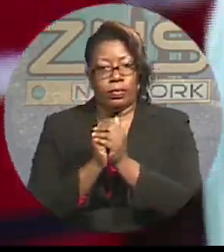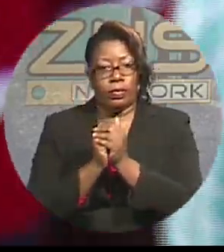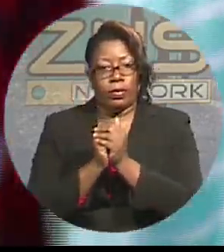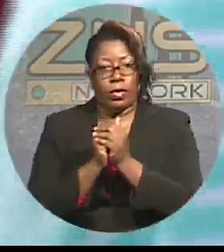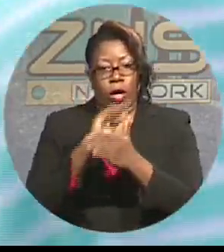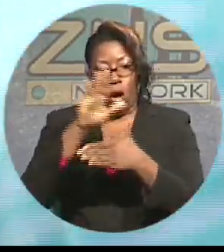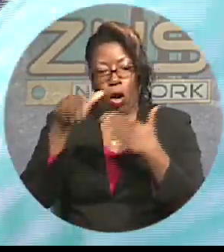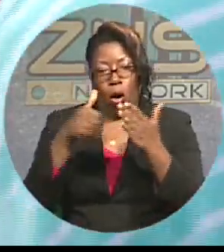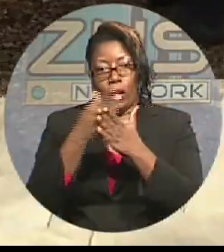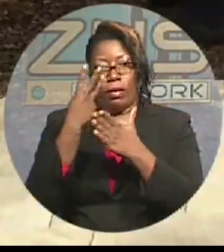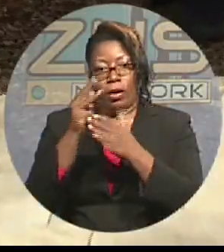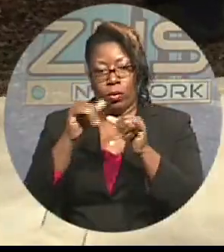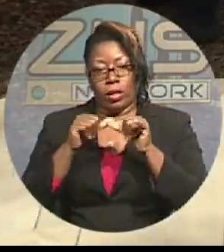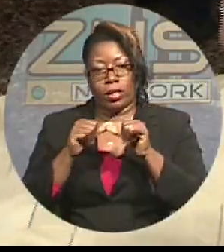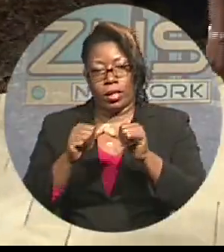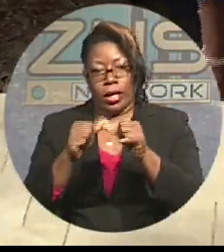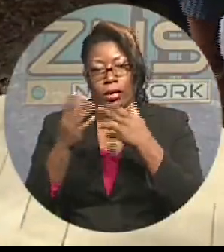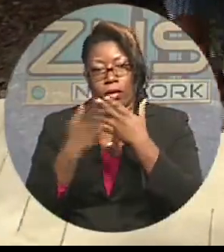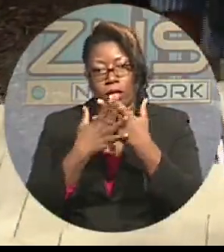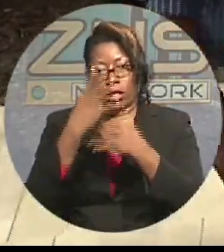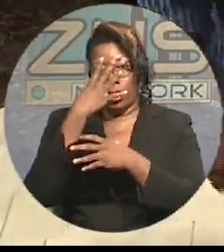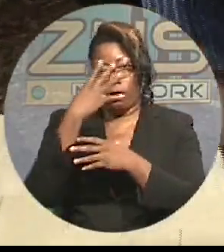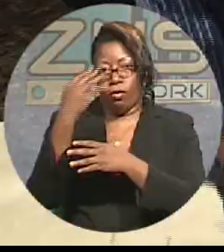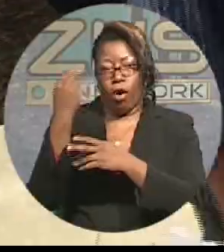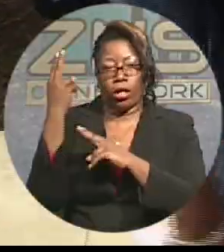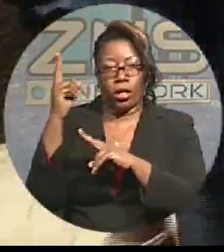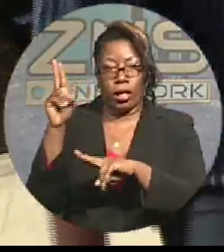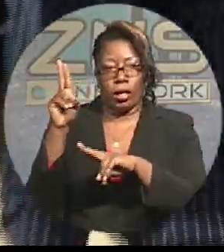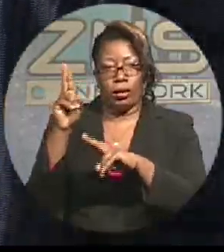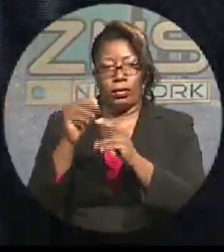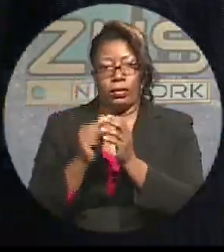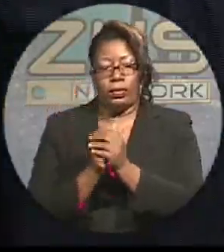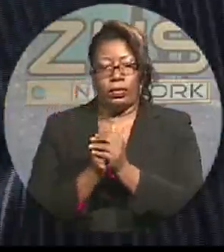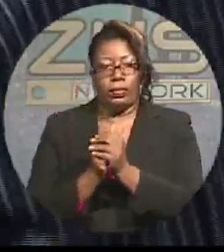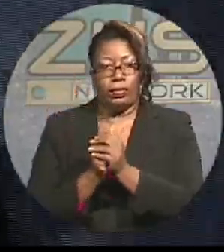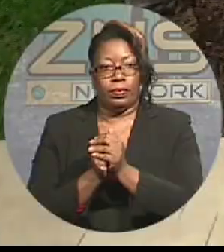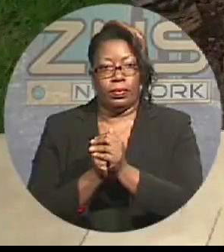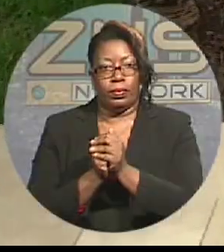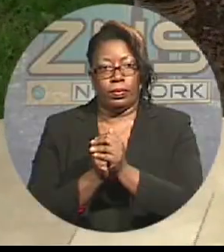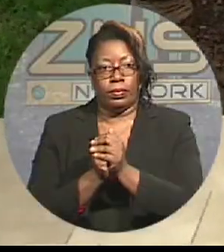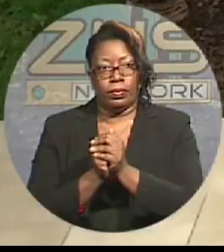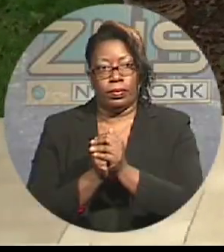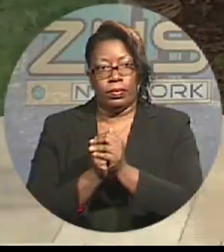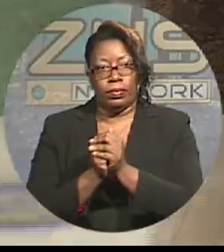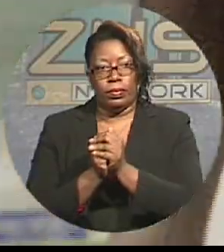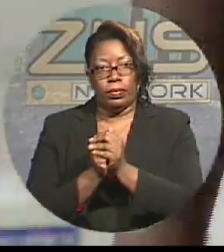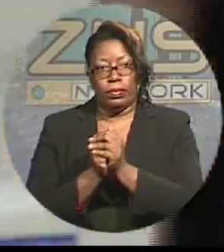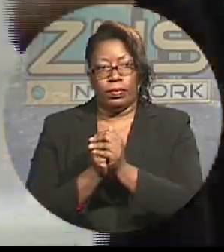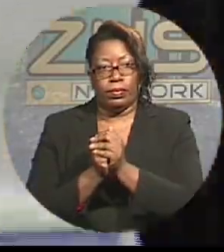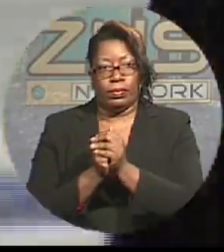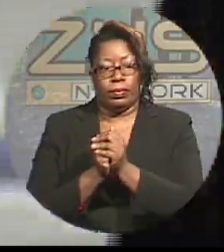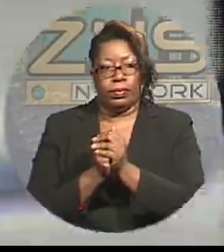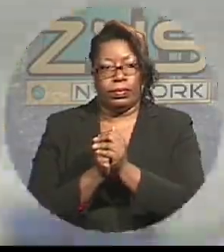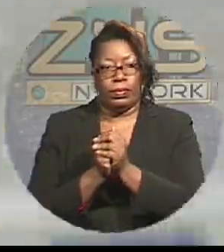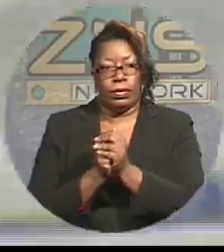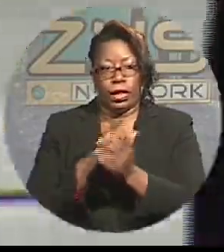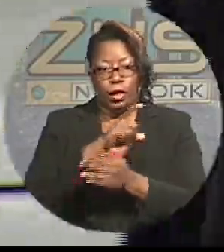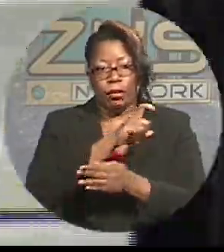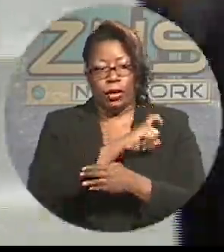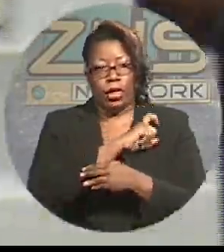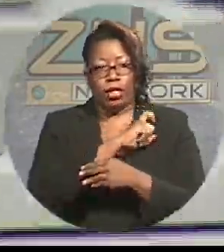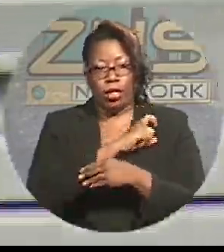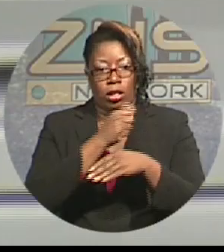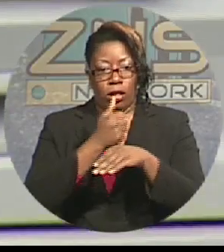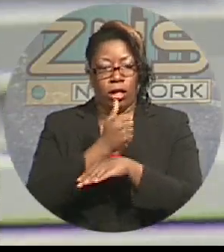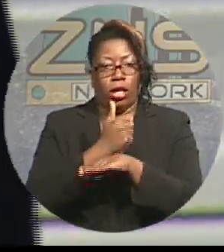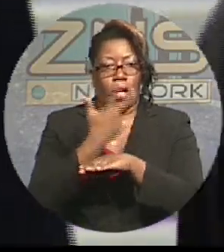Meantime, they will remain behind bars at Foxhill Prison. Fern Carey, ZNS Network News. Police have charged a third